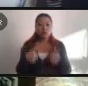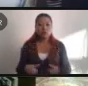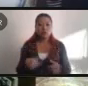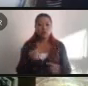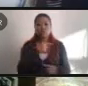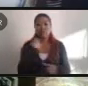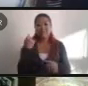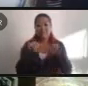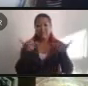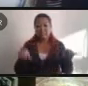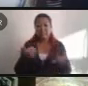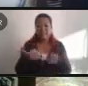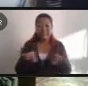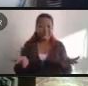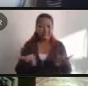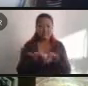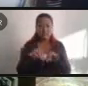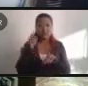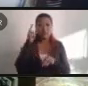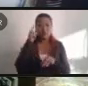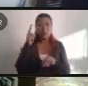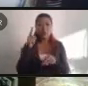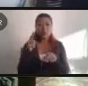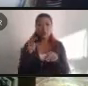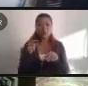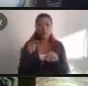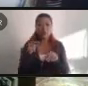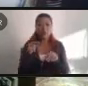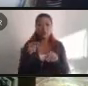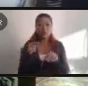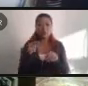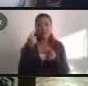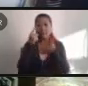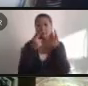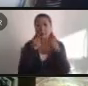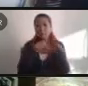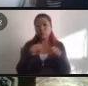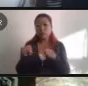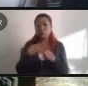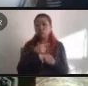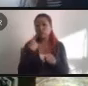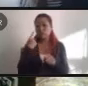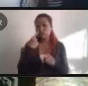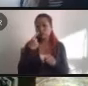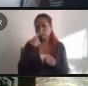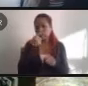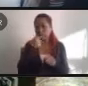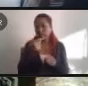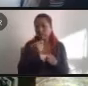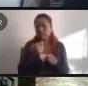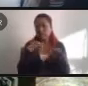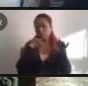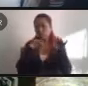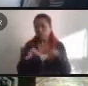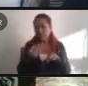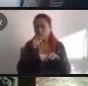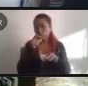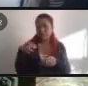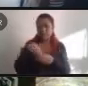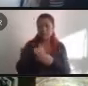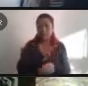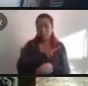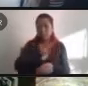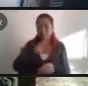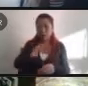very important for looking at the potential risks. Could you describe who's on the board and what their